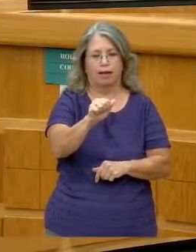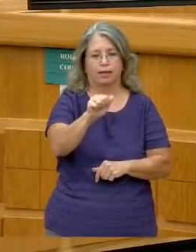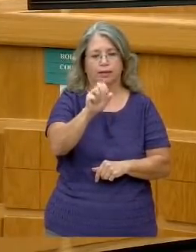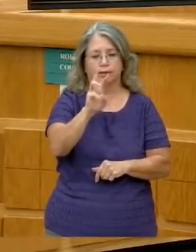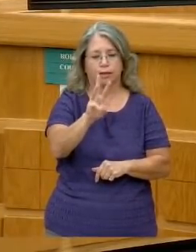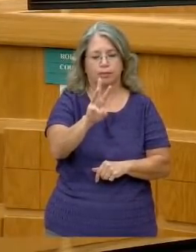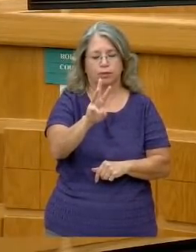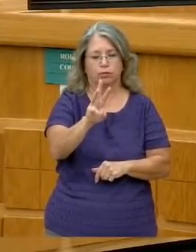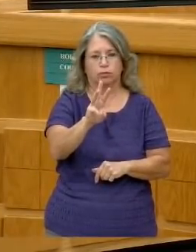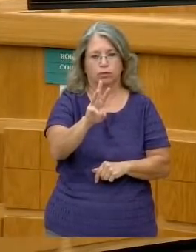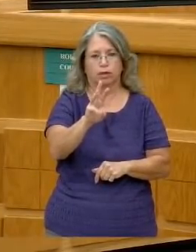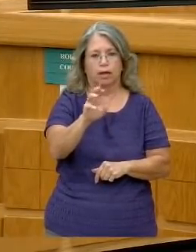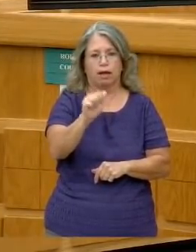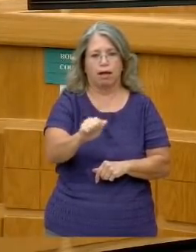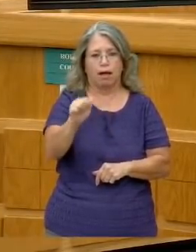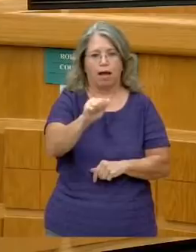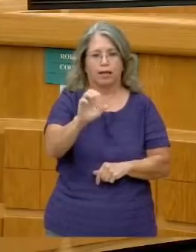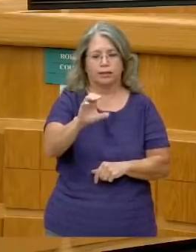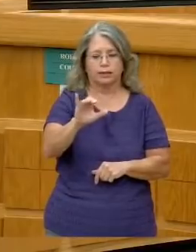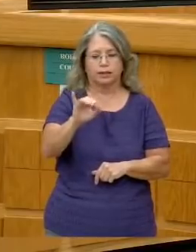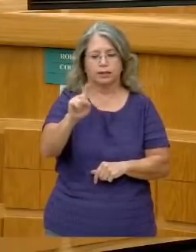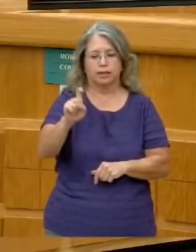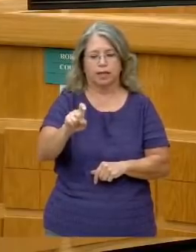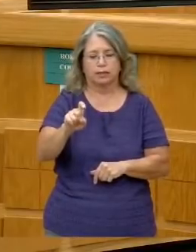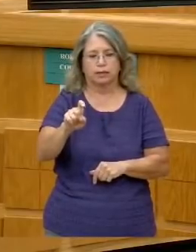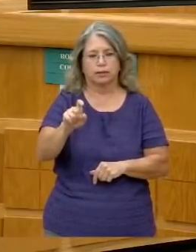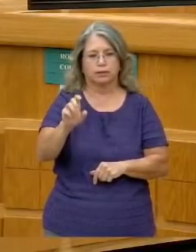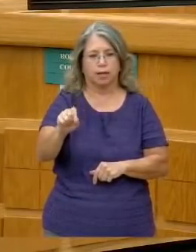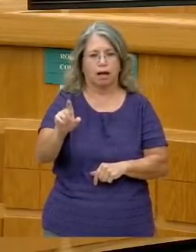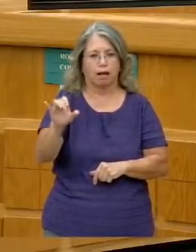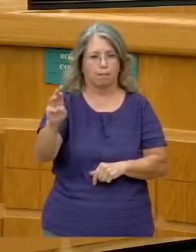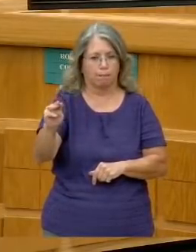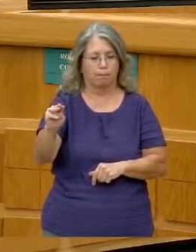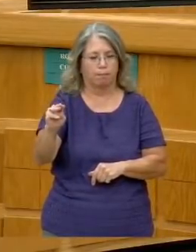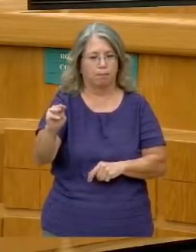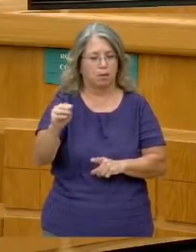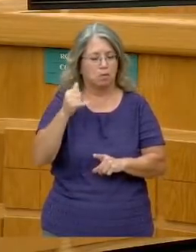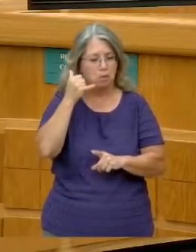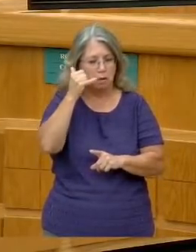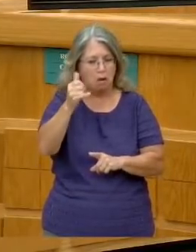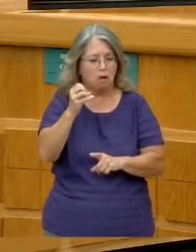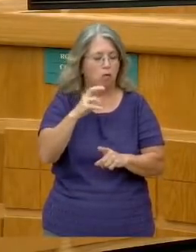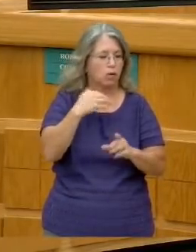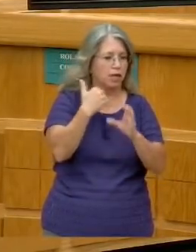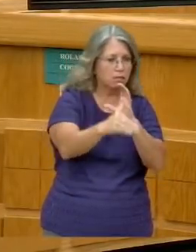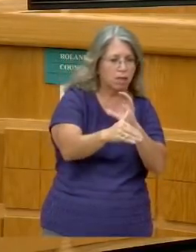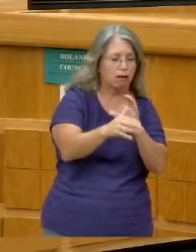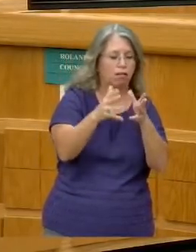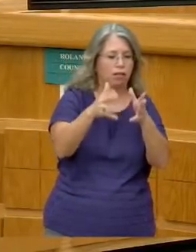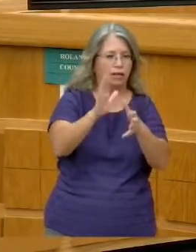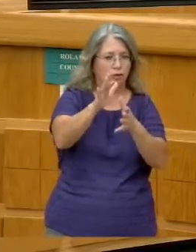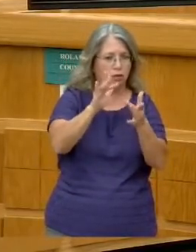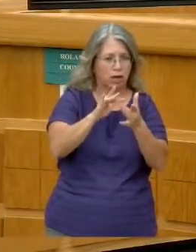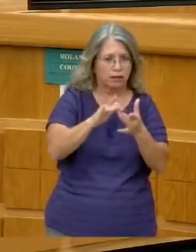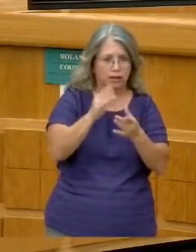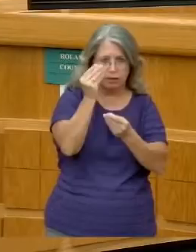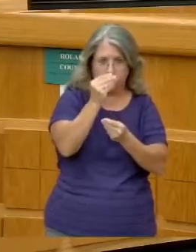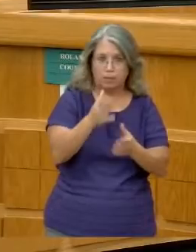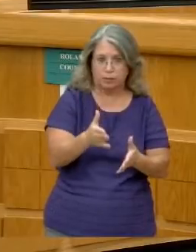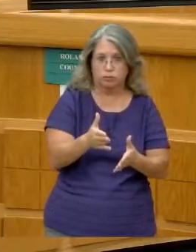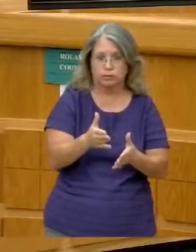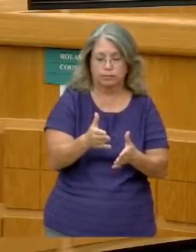L-I-Z-A-W, at cctexas.com. So call her or email her and leave us your contact information if you don't speak with